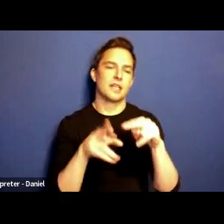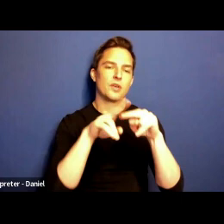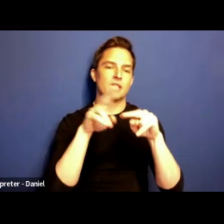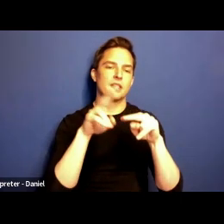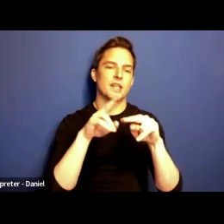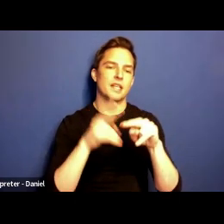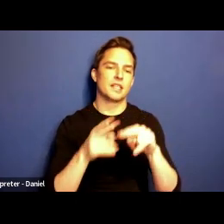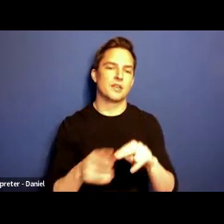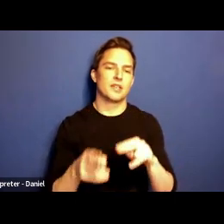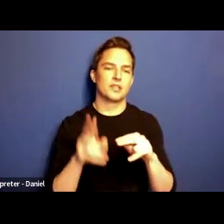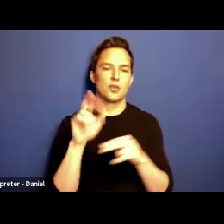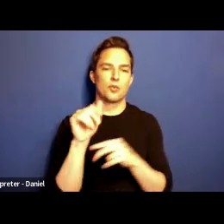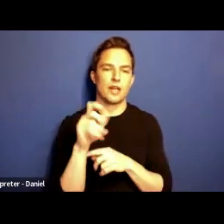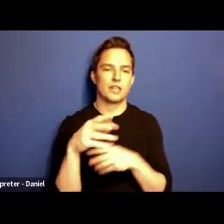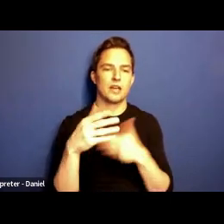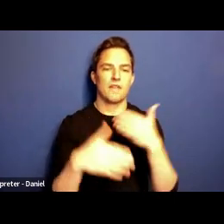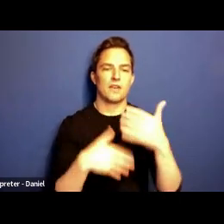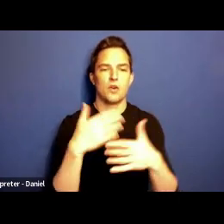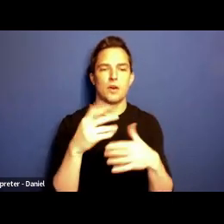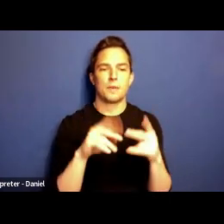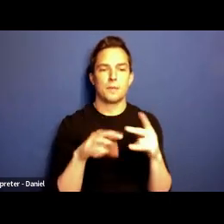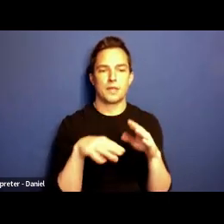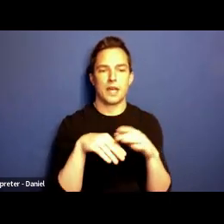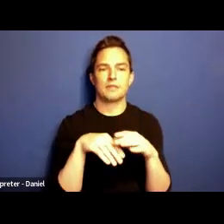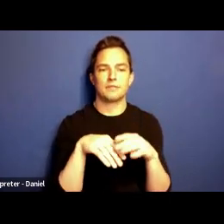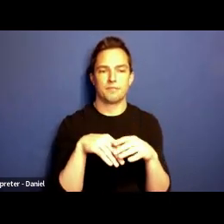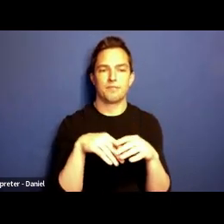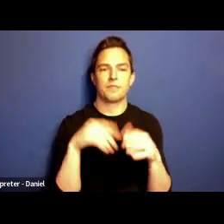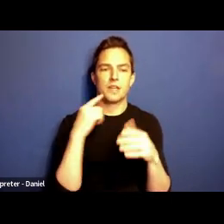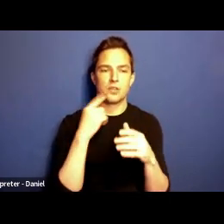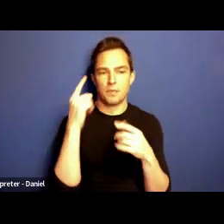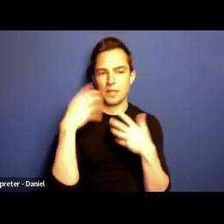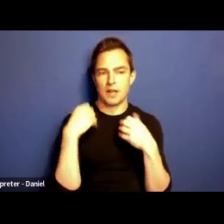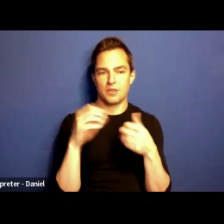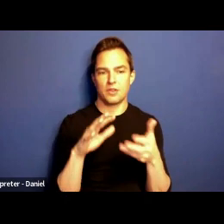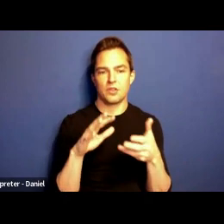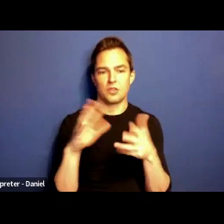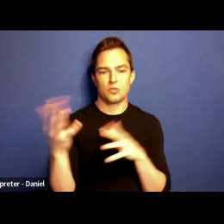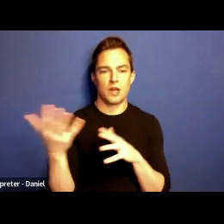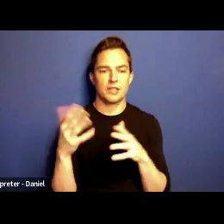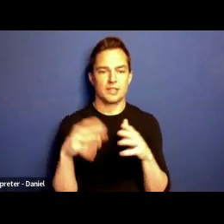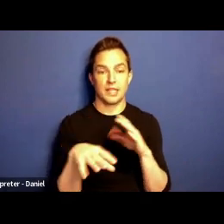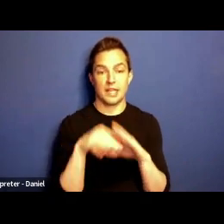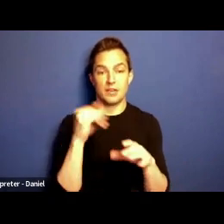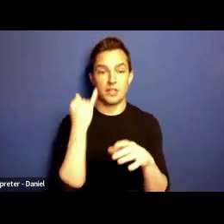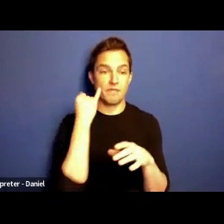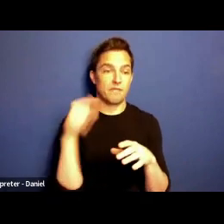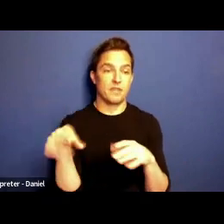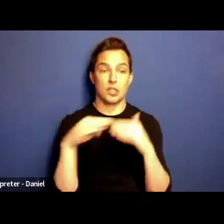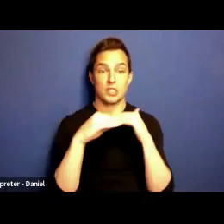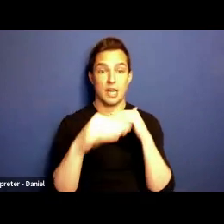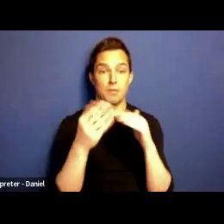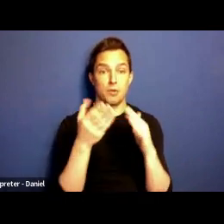So people can flow out of the stock of individuals in acute mental health crisis waiting in community if, for example, they're stabilized through